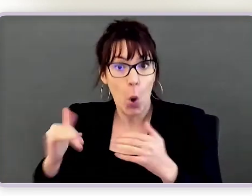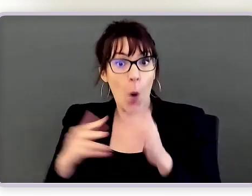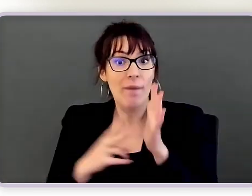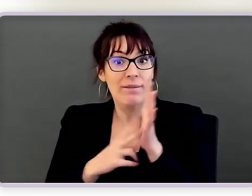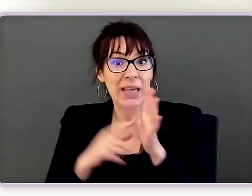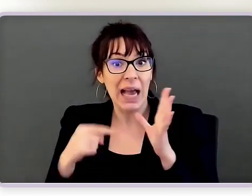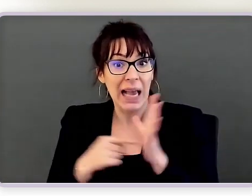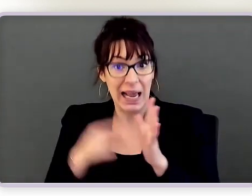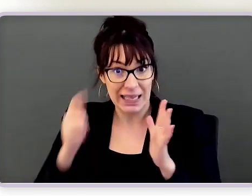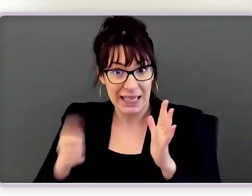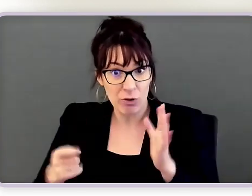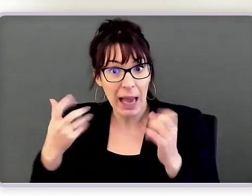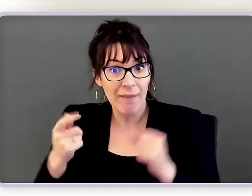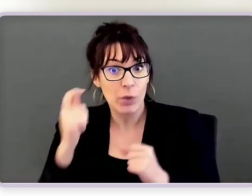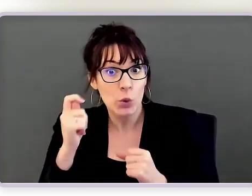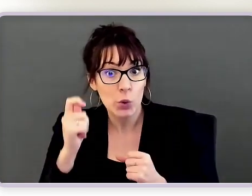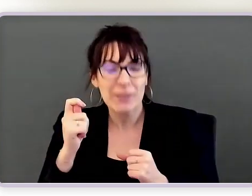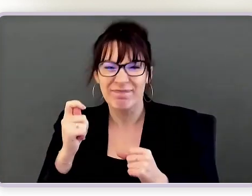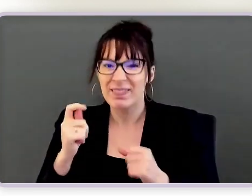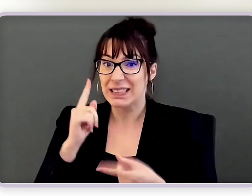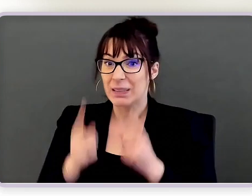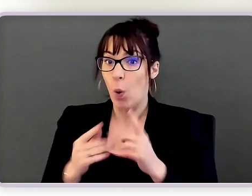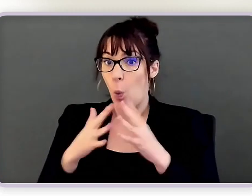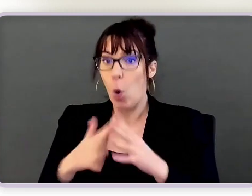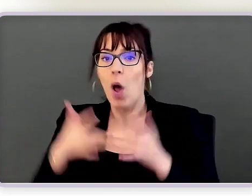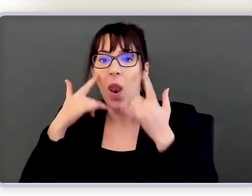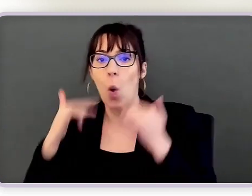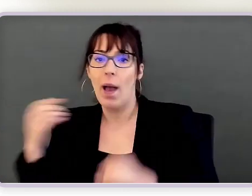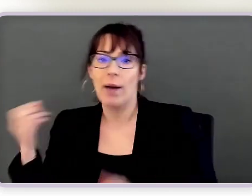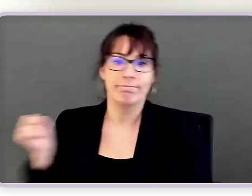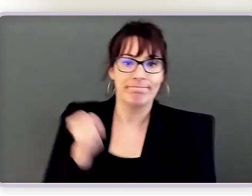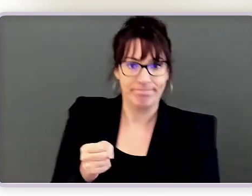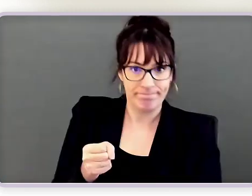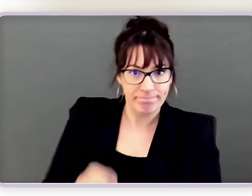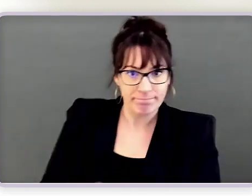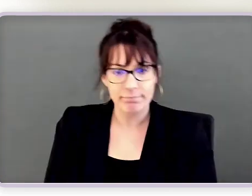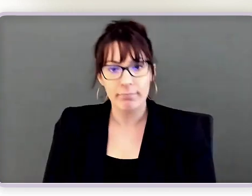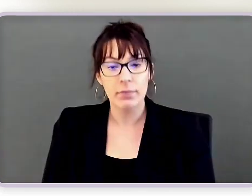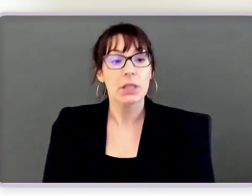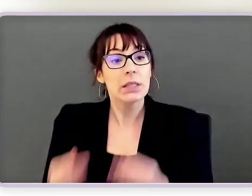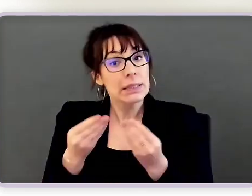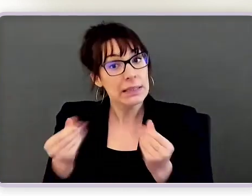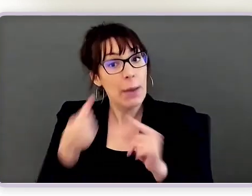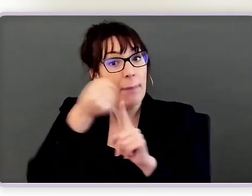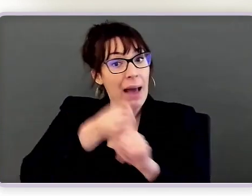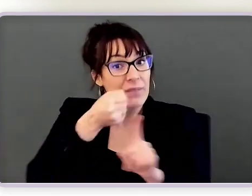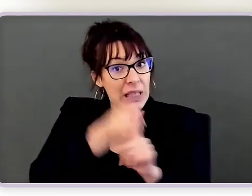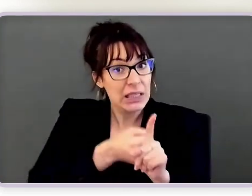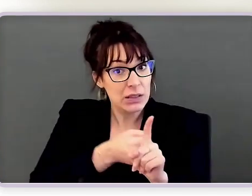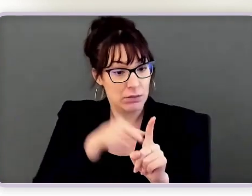Now, some advocates are familiar enough with the law to be able to do some of these things